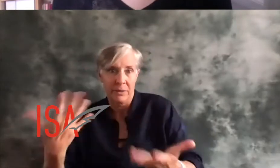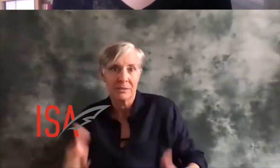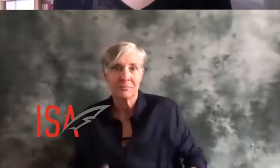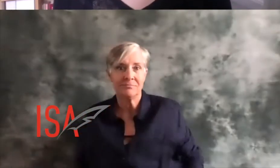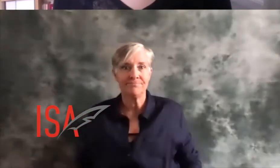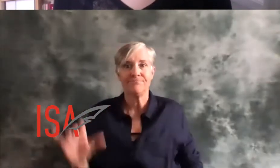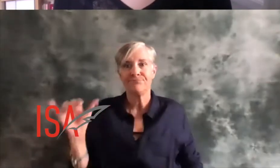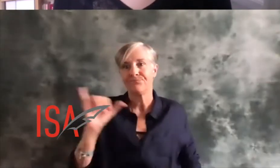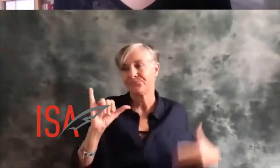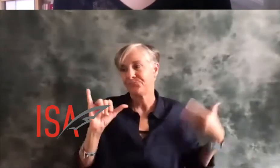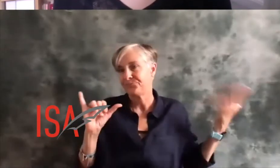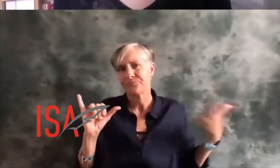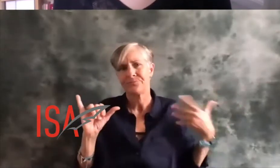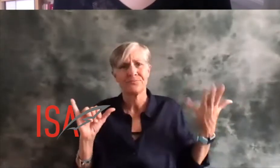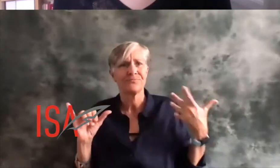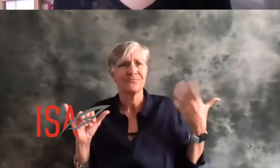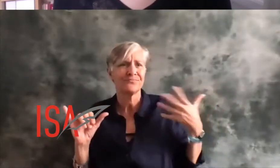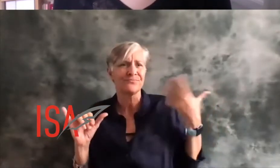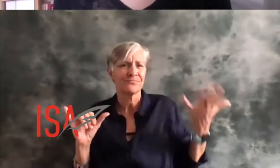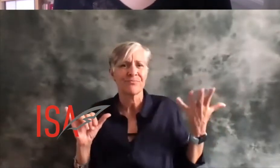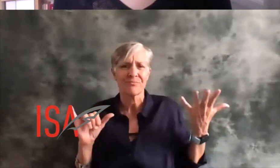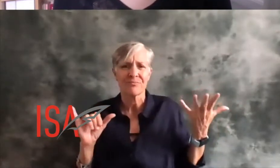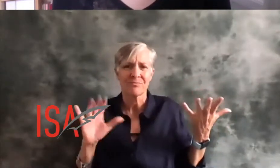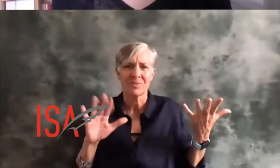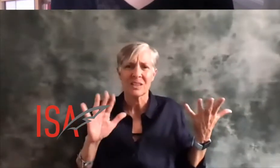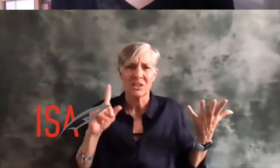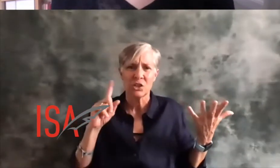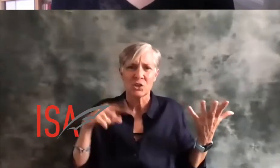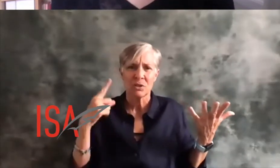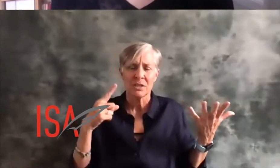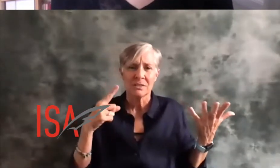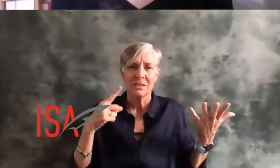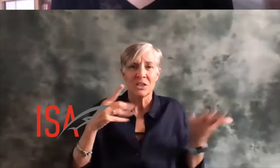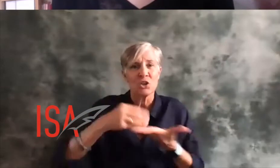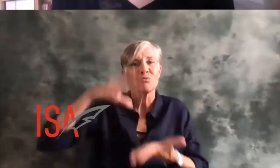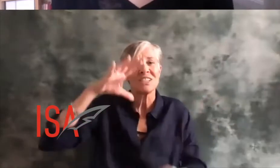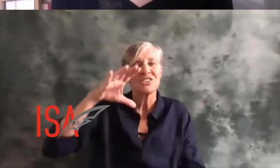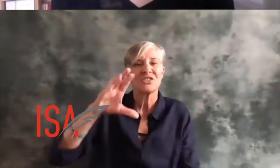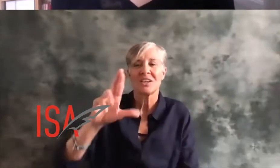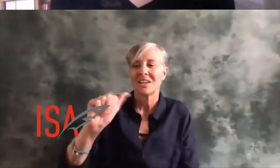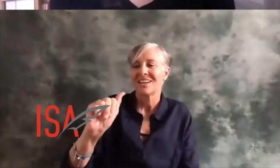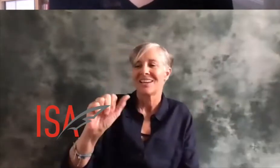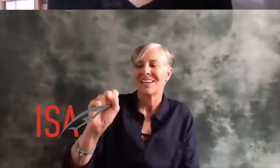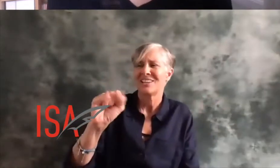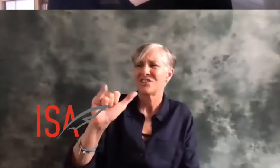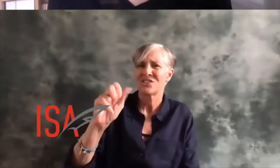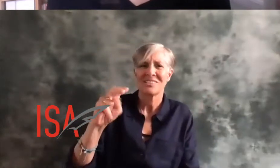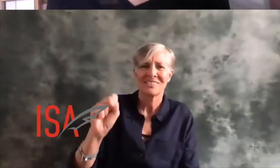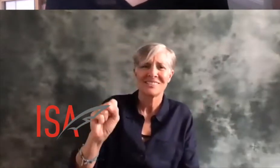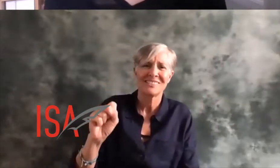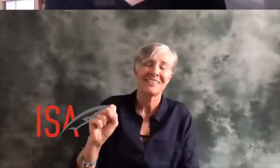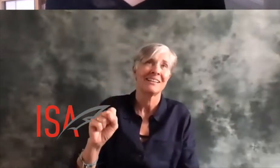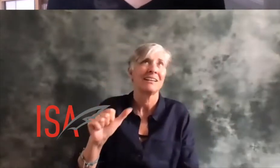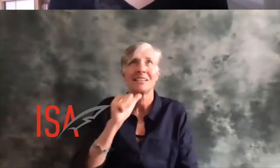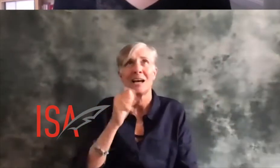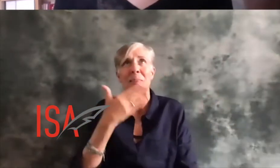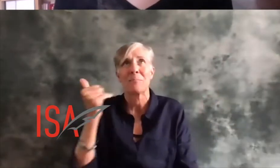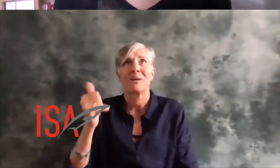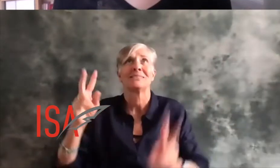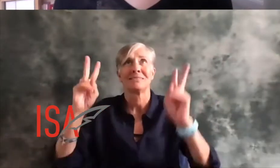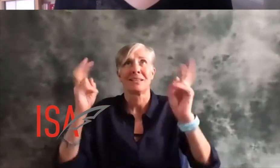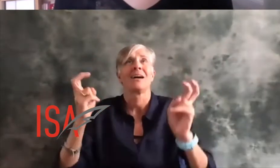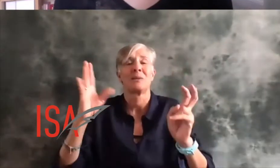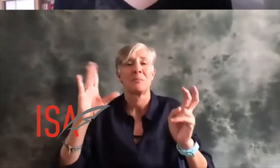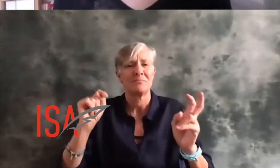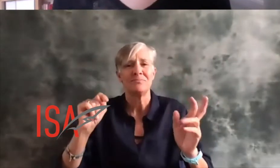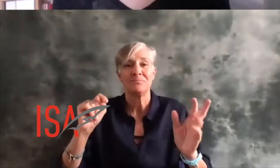Like, what is the Crazy Rich Asians? I mean, not the greatest thing in the world, but